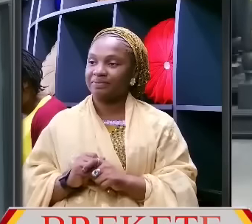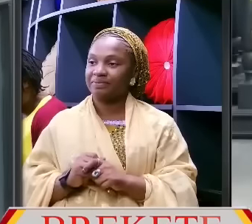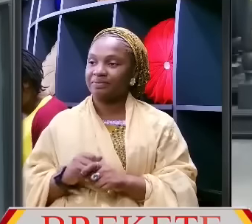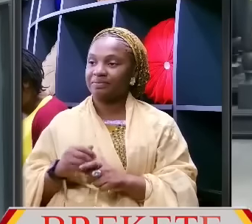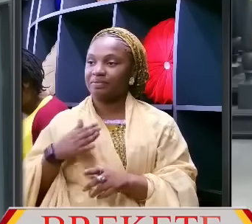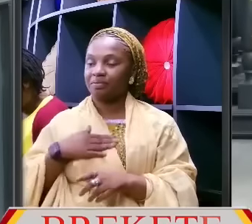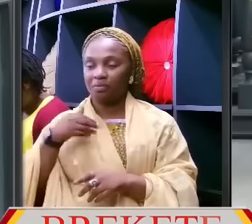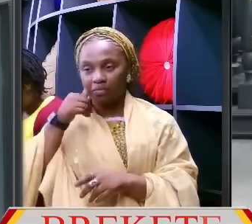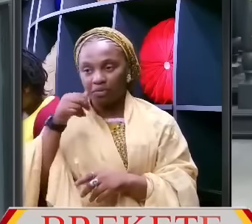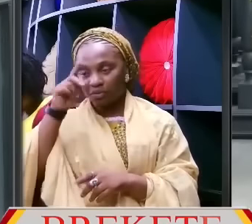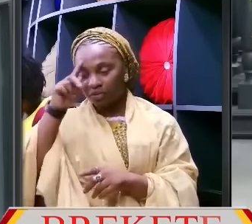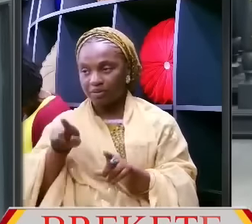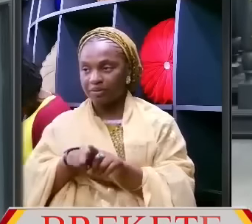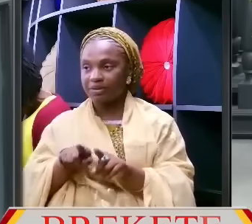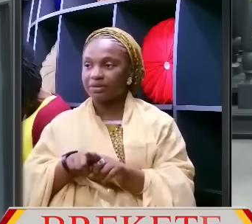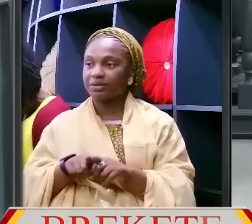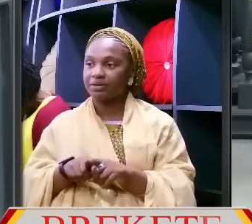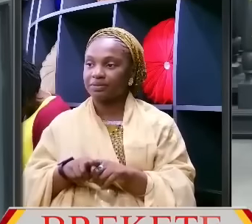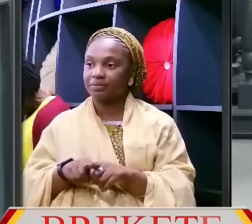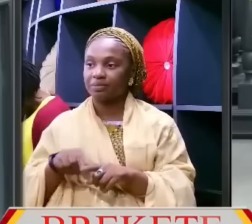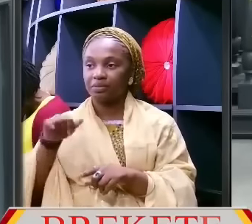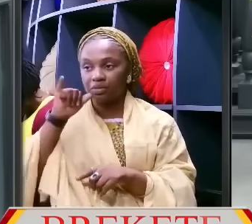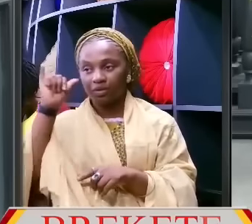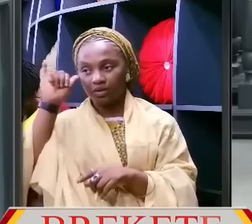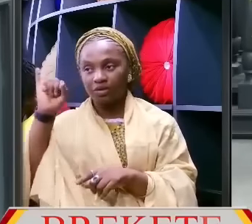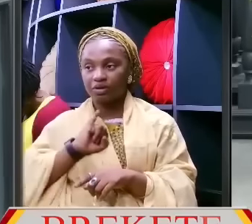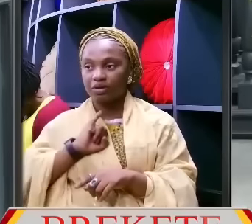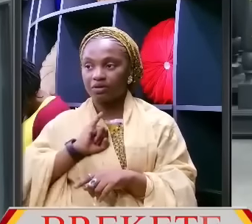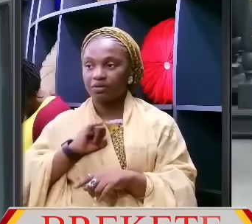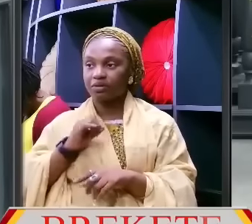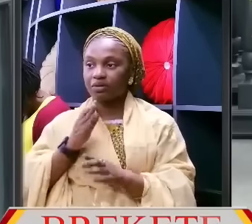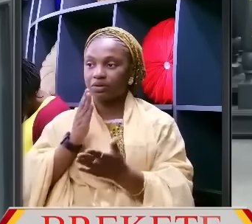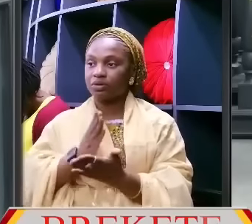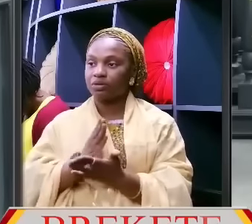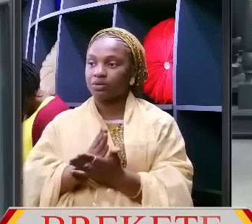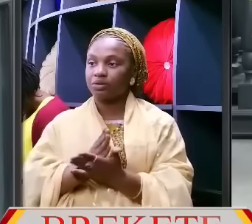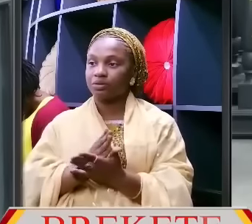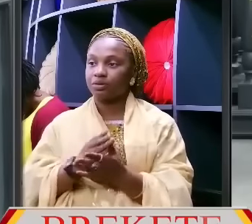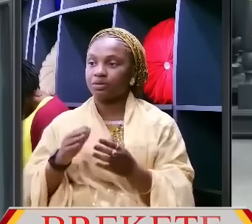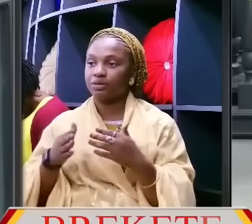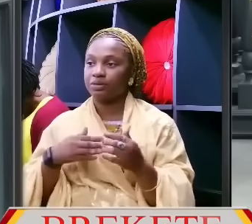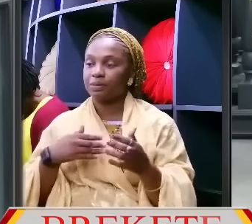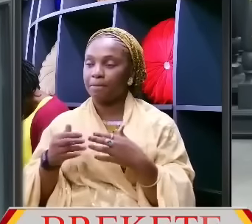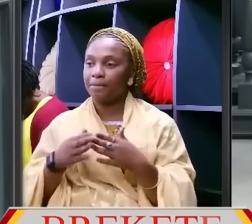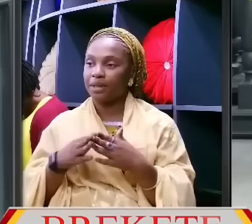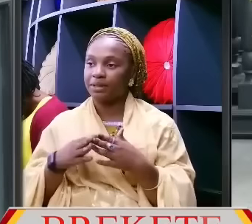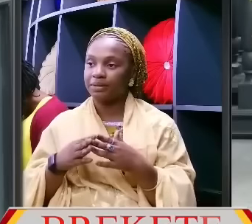My brothers, my sisters, yesterday, una know where we stop for this matter.